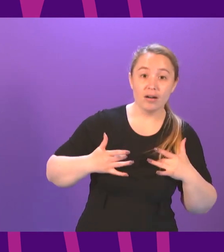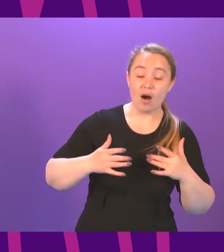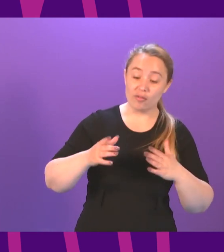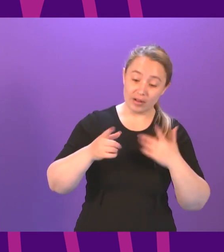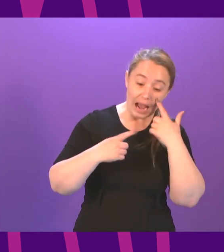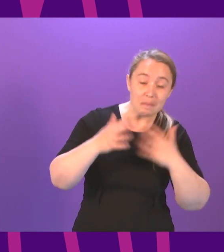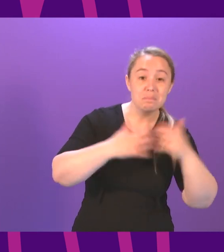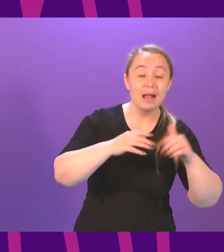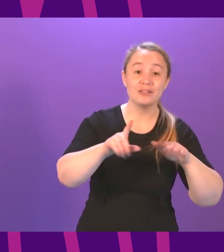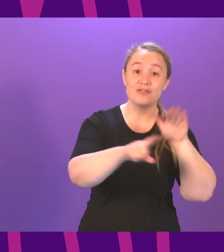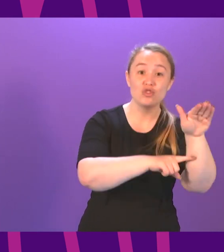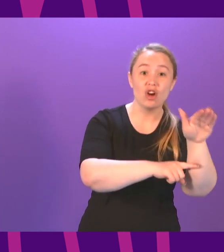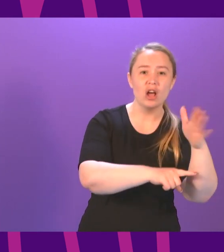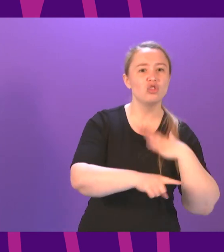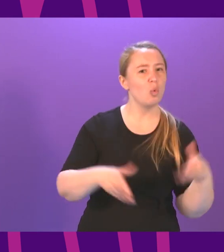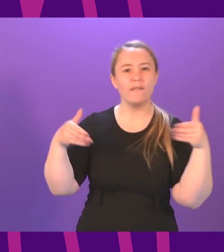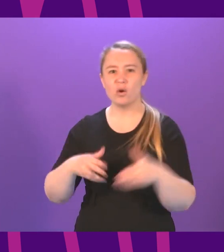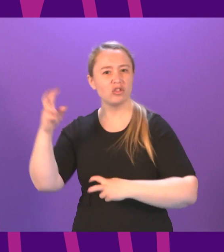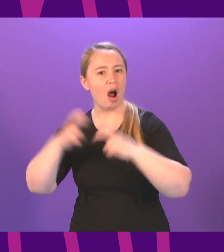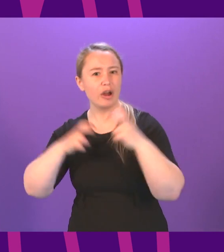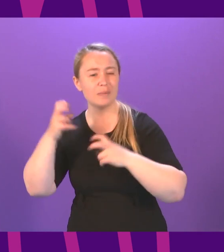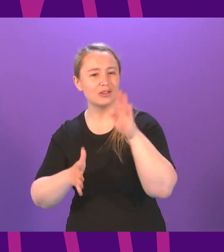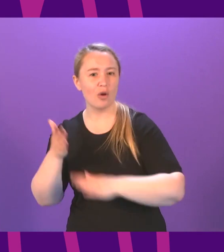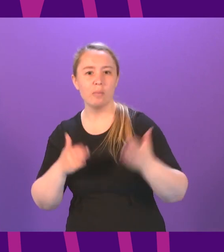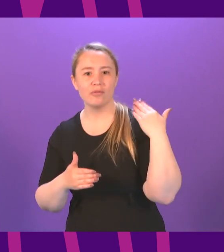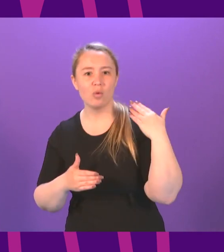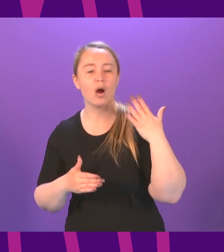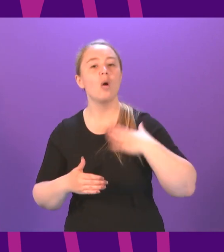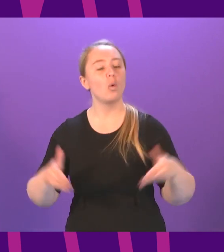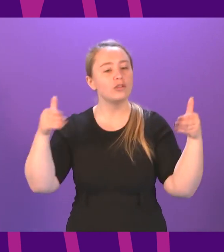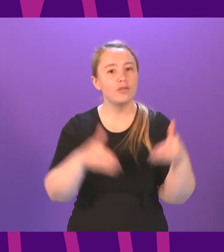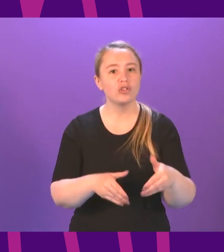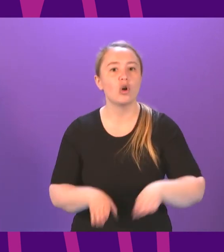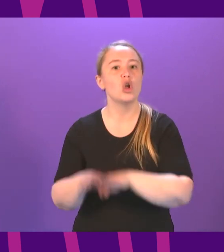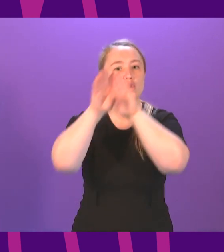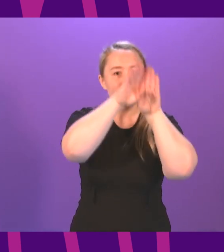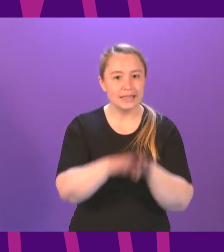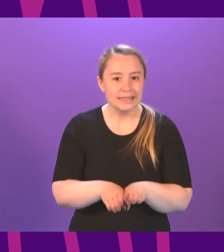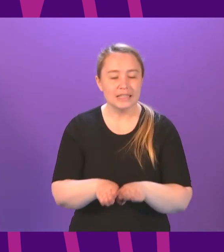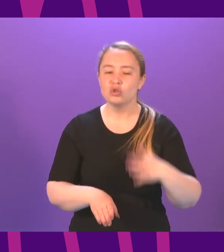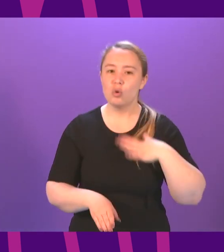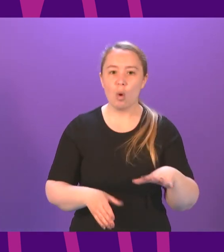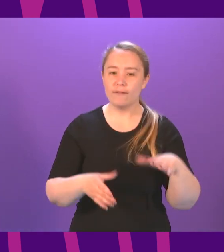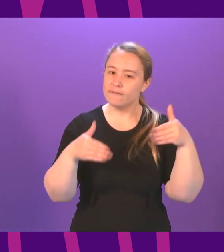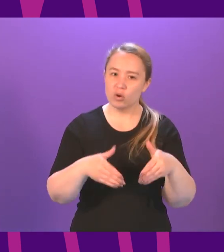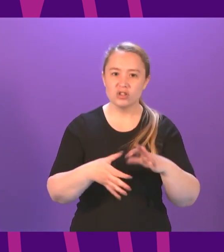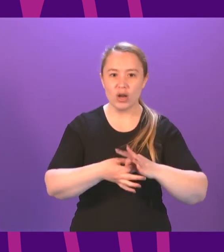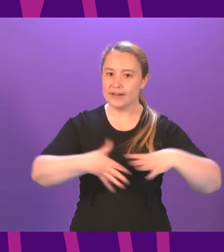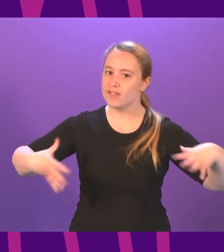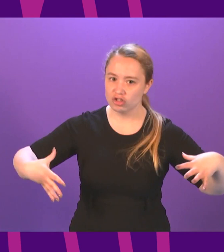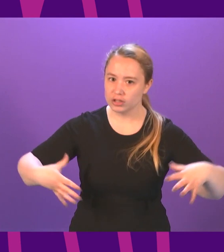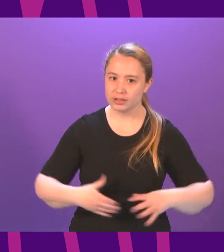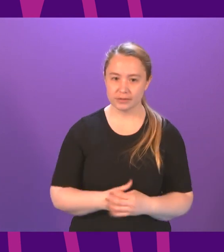past. Let's demonstrate the best of Scotland, and let's focus on what unites us, not what divides us. Thank you.